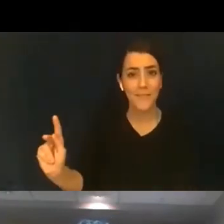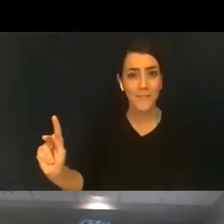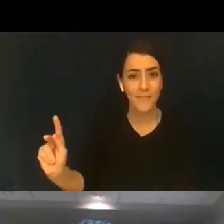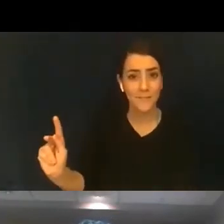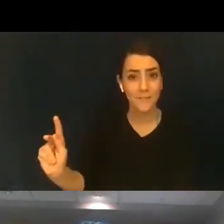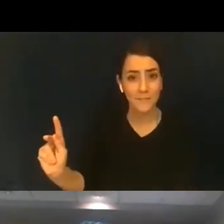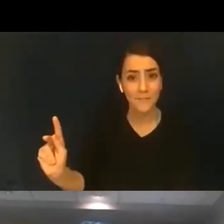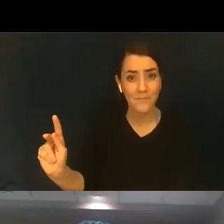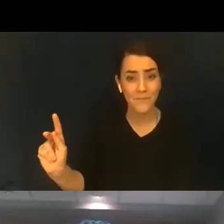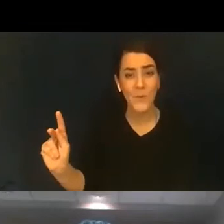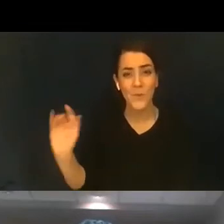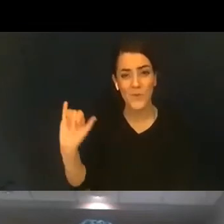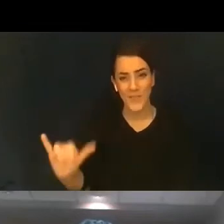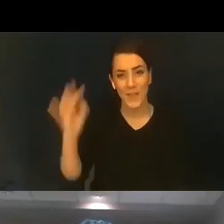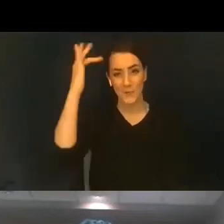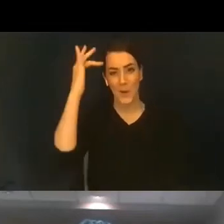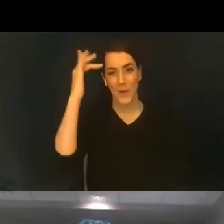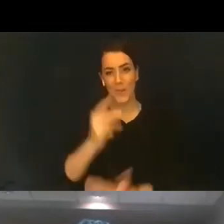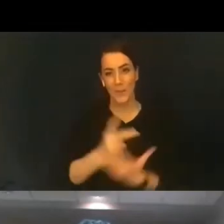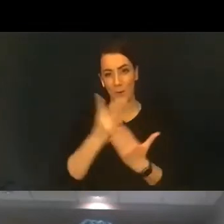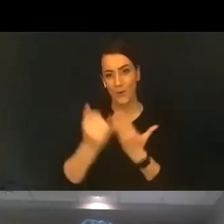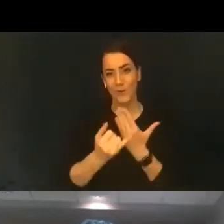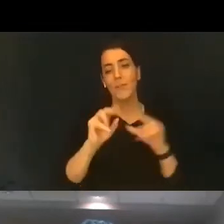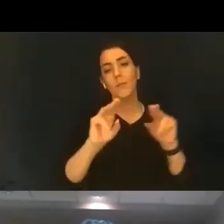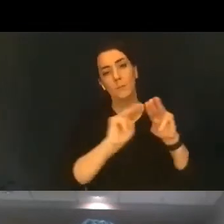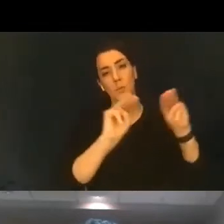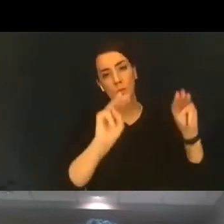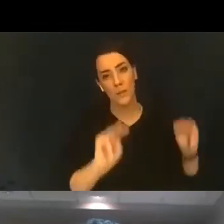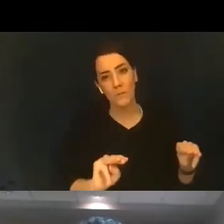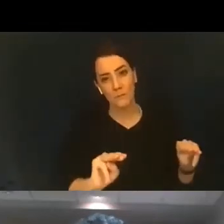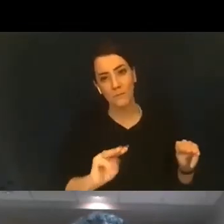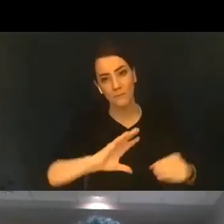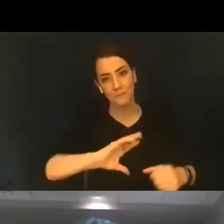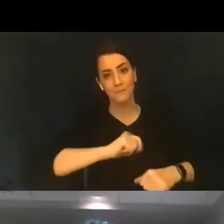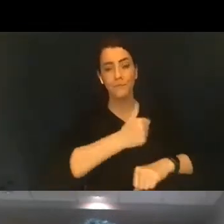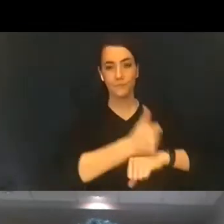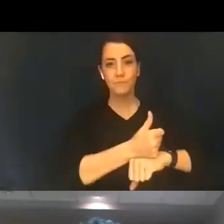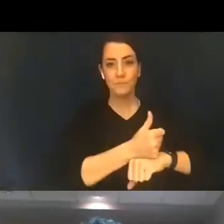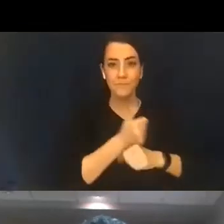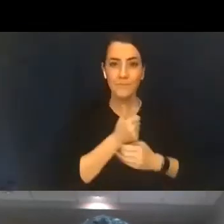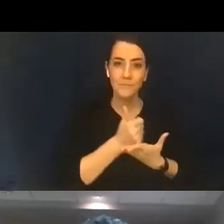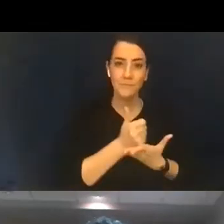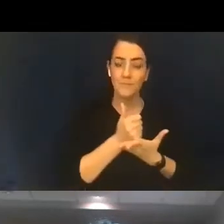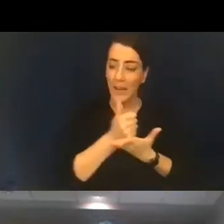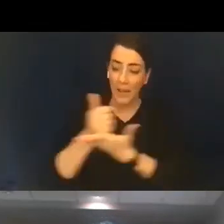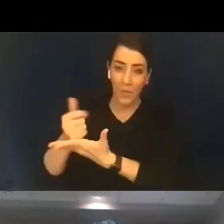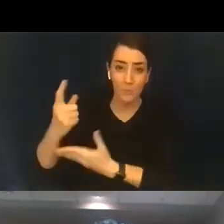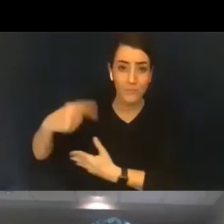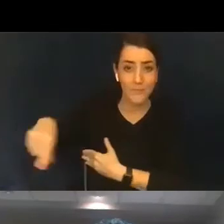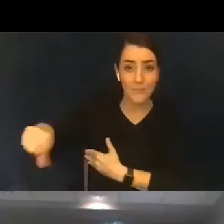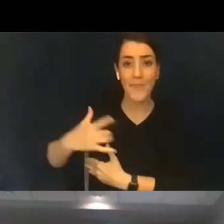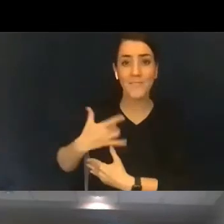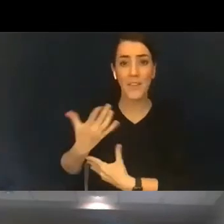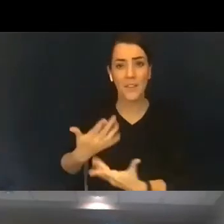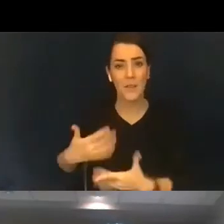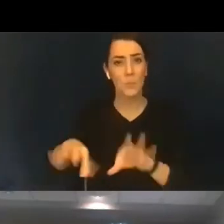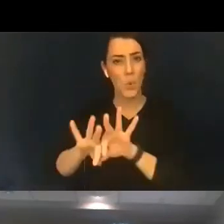the museum as a mechanism, as a platform to make people feel important again, to make them feel that their